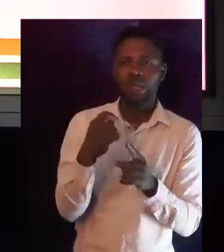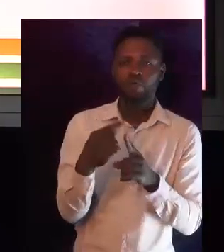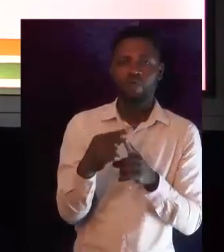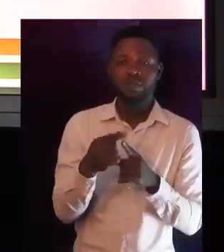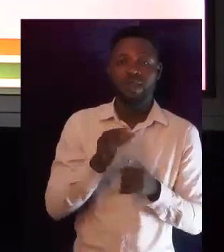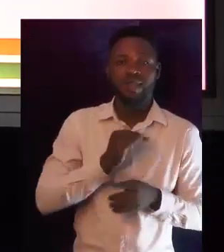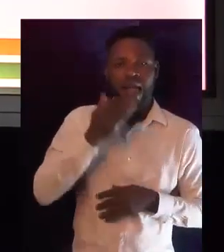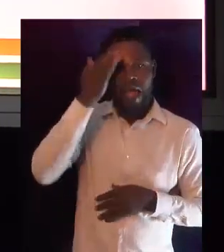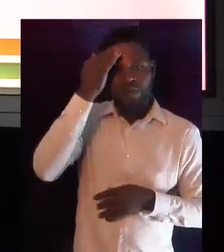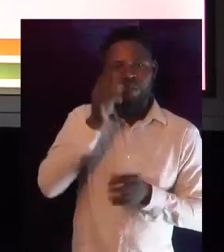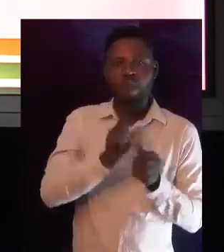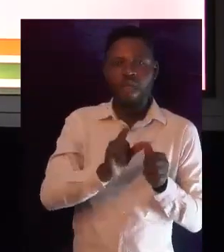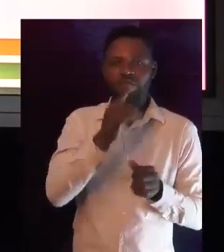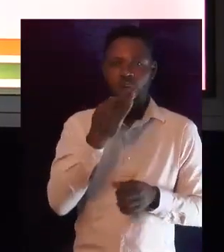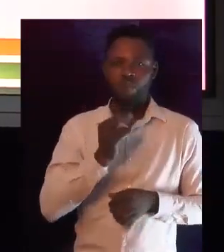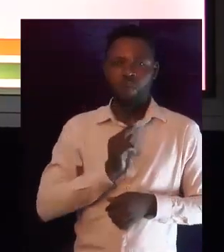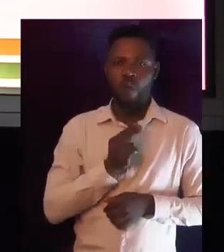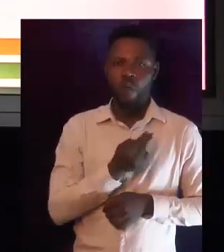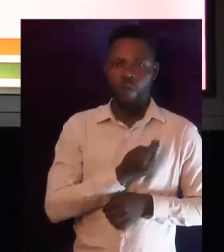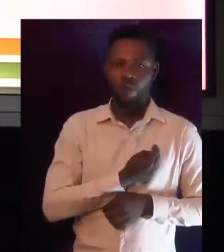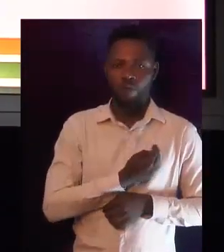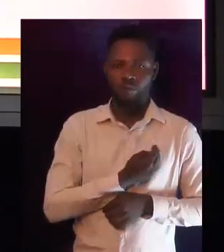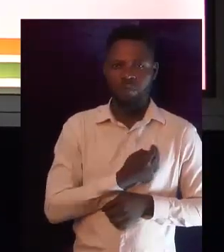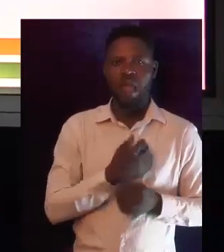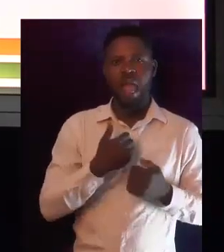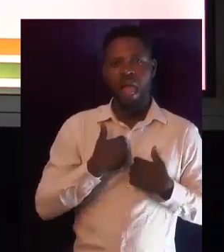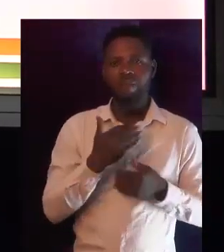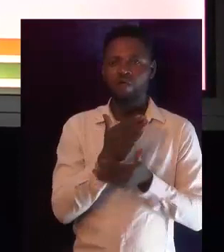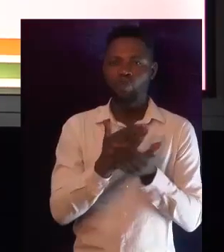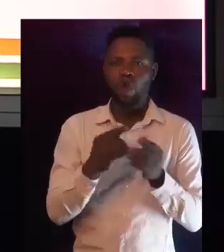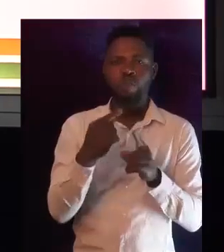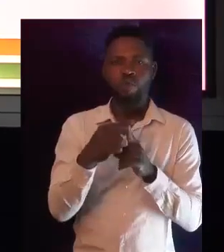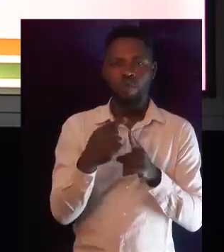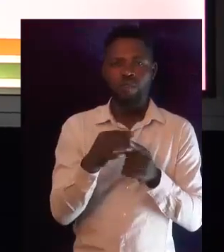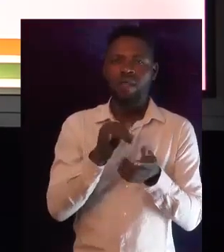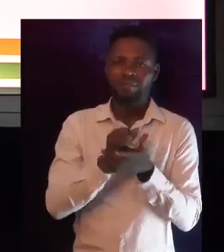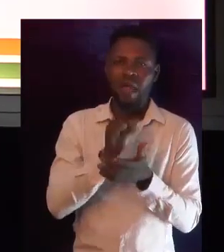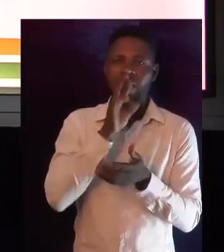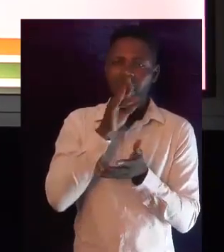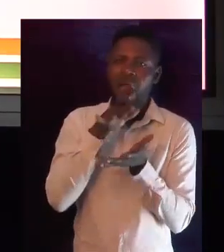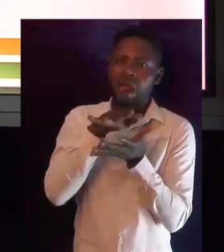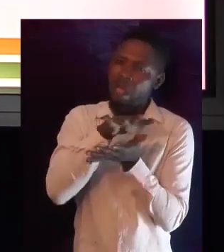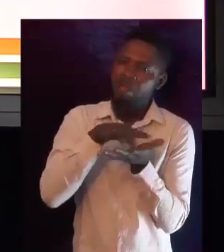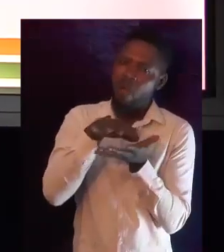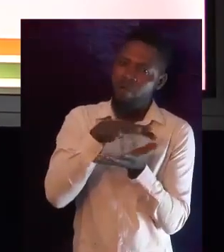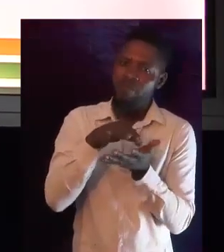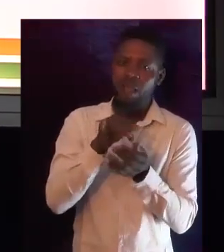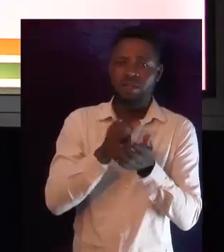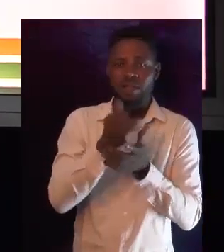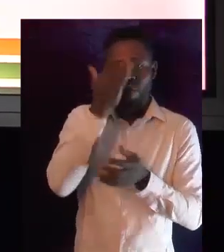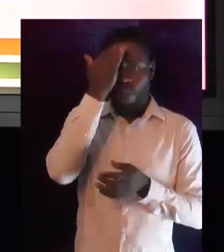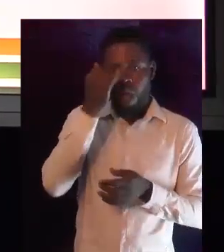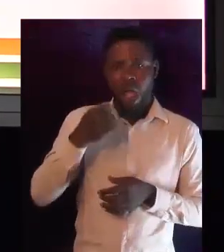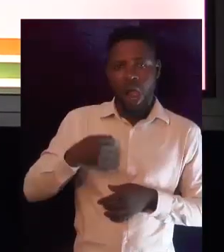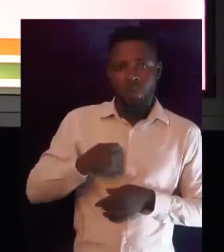Confusing words. I know each and every one of us have some words that are confusing.